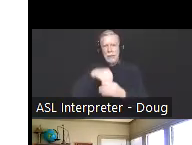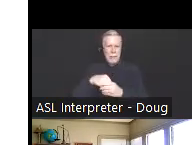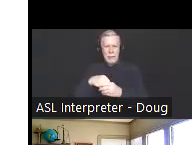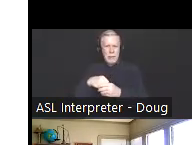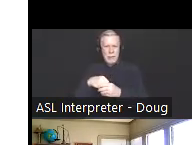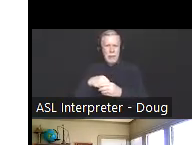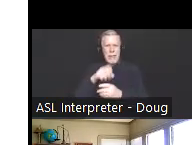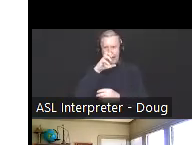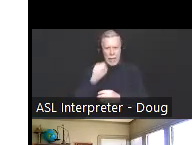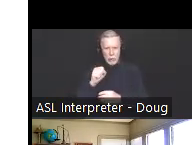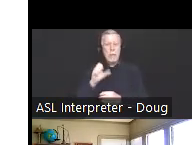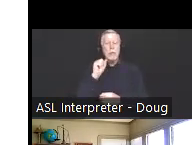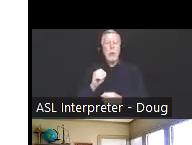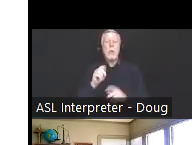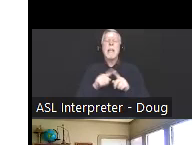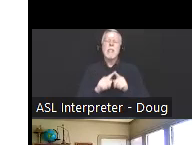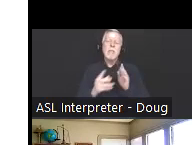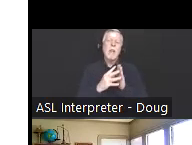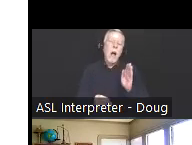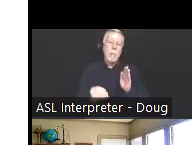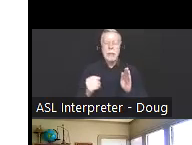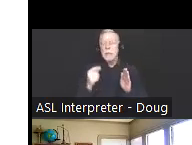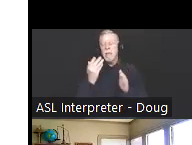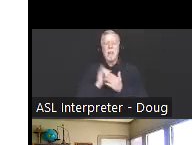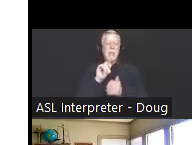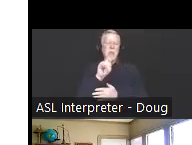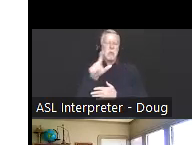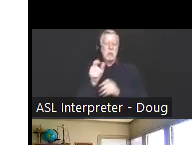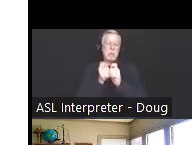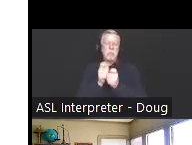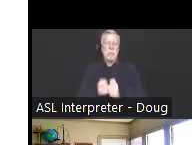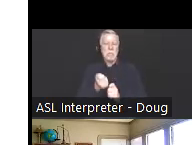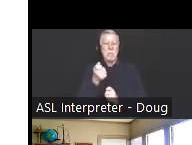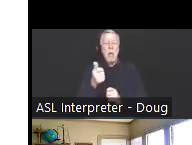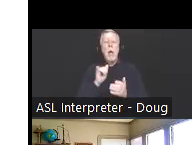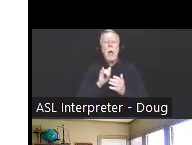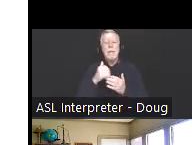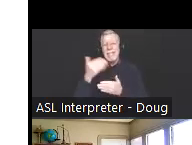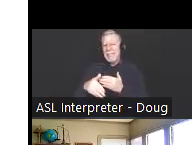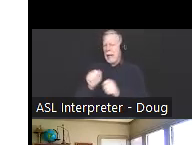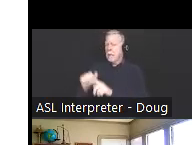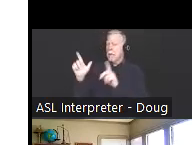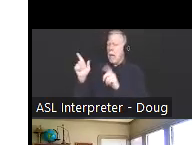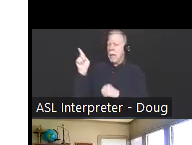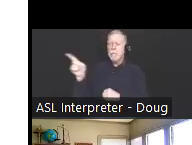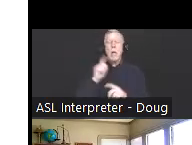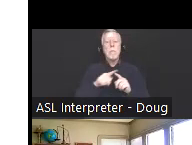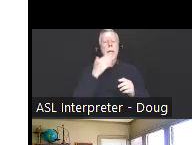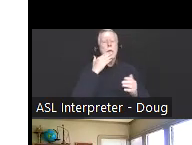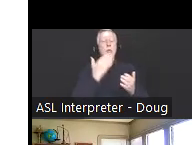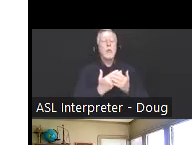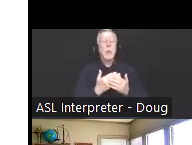tool. I had to do some manipulating to get it. Next slide, please. But great tool to assess past tables or to plan